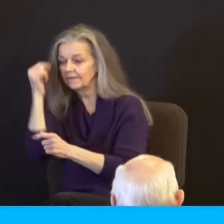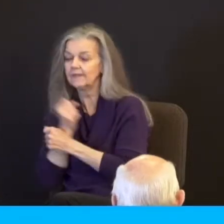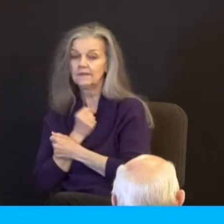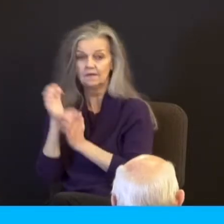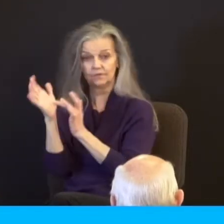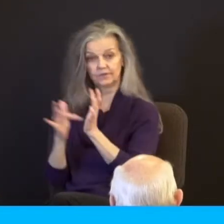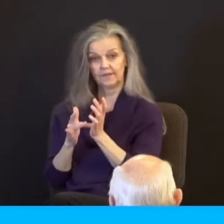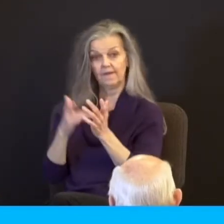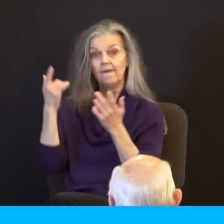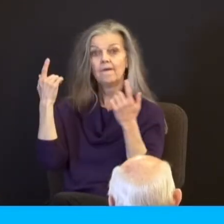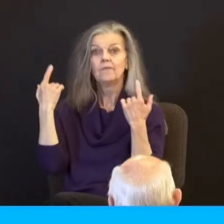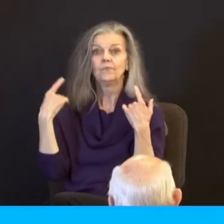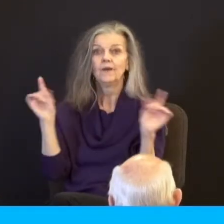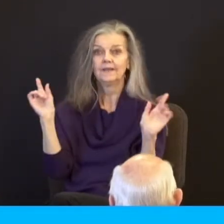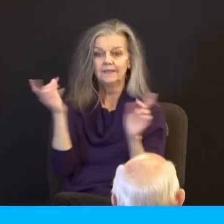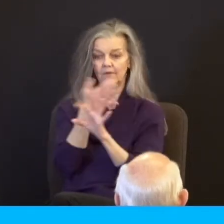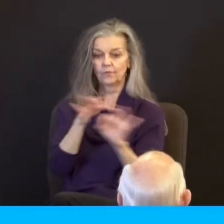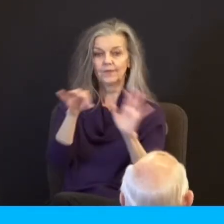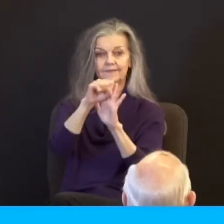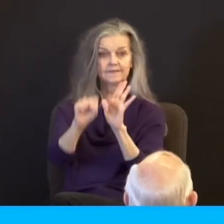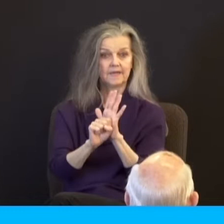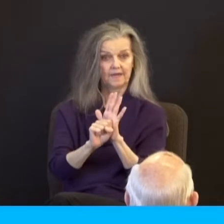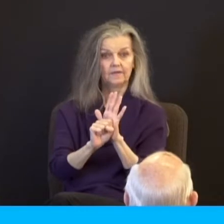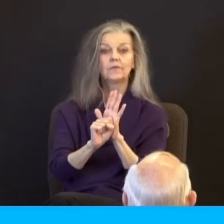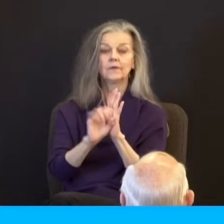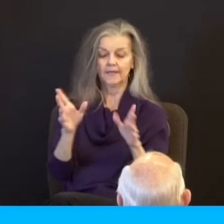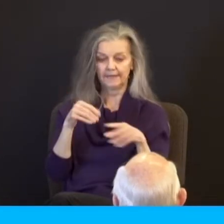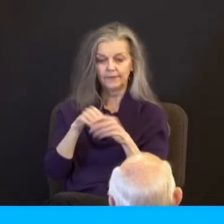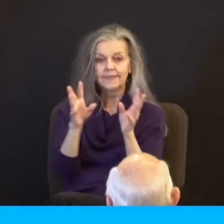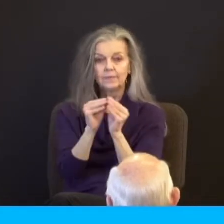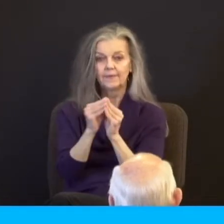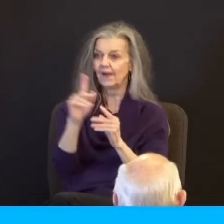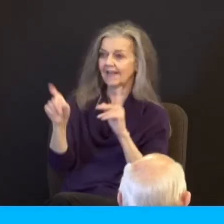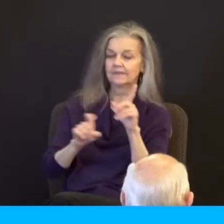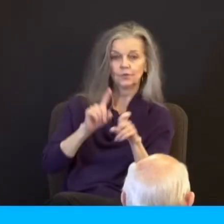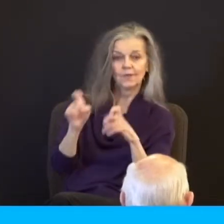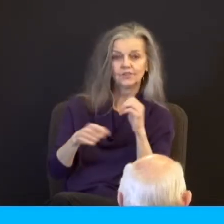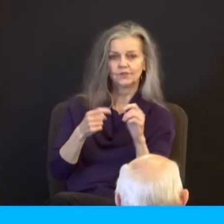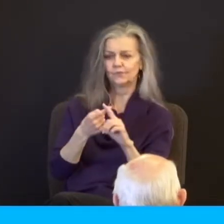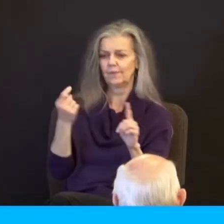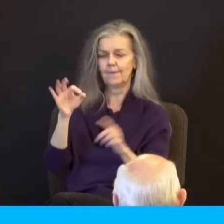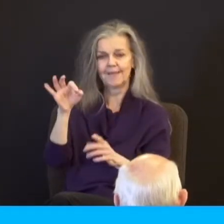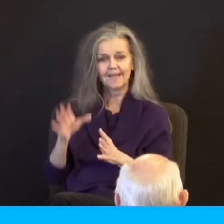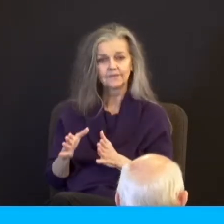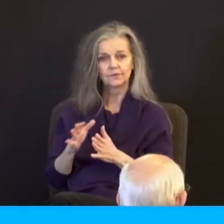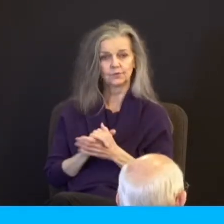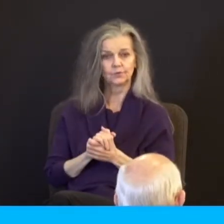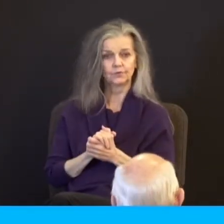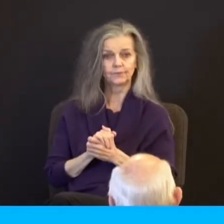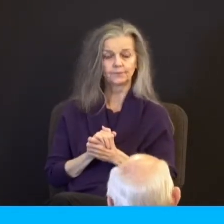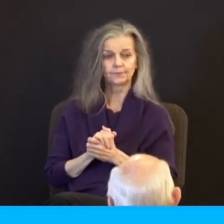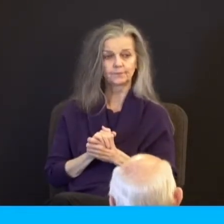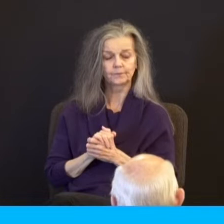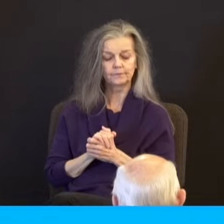basically fresh air, get out from under the oppressive hand. We're in this meeting, and they're asking questions of these pastors, because materials would be hard to